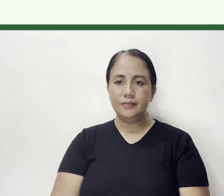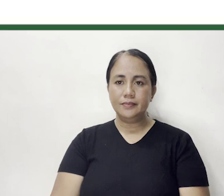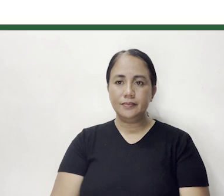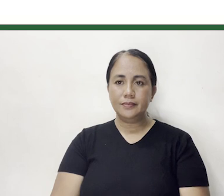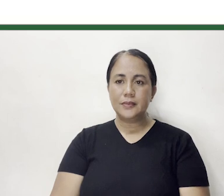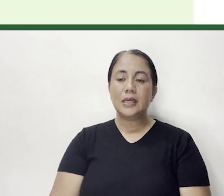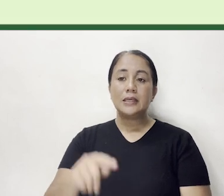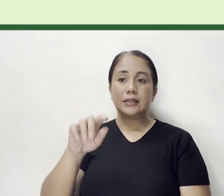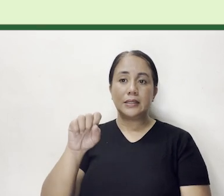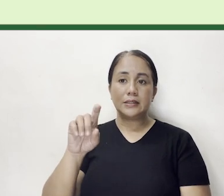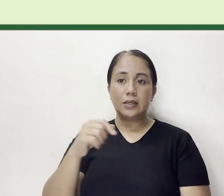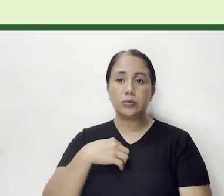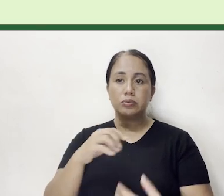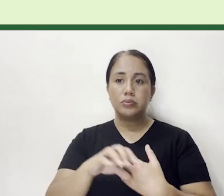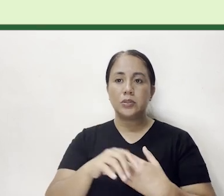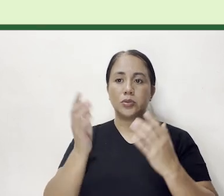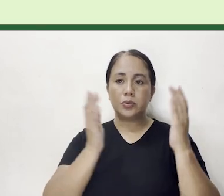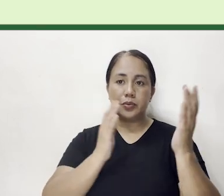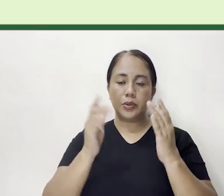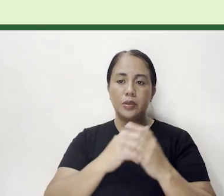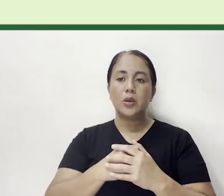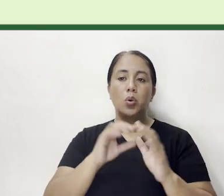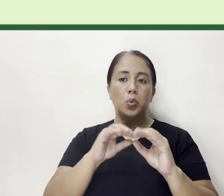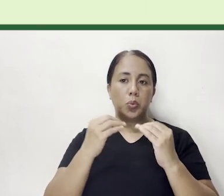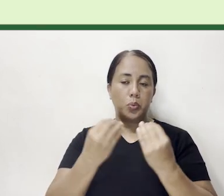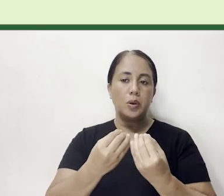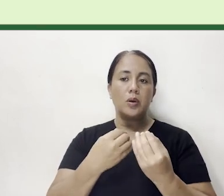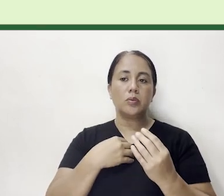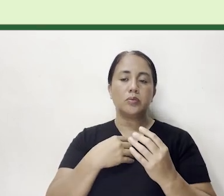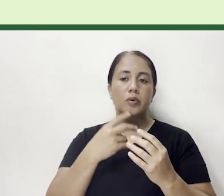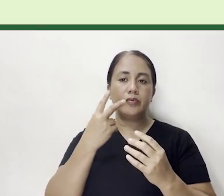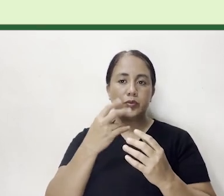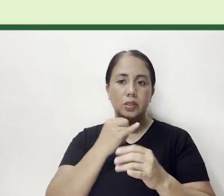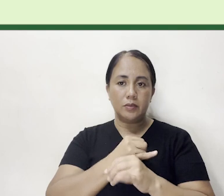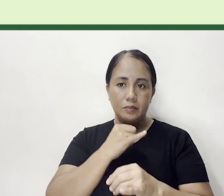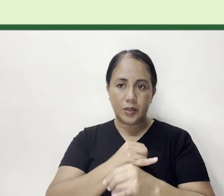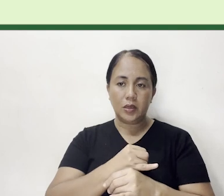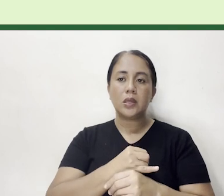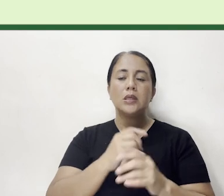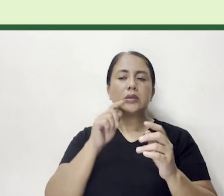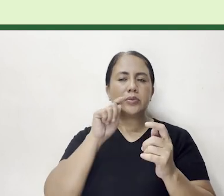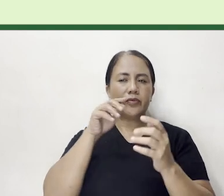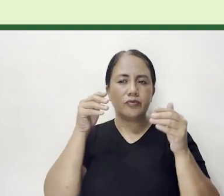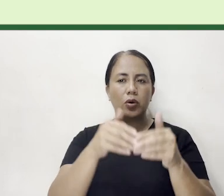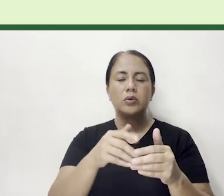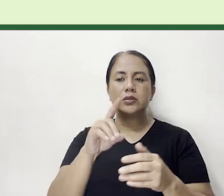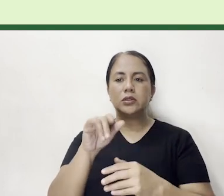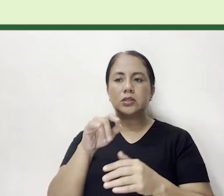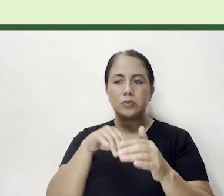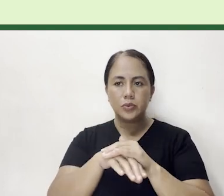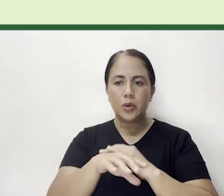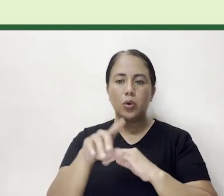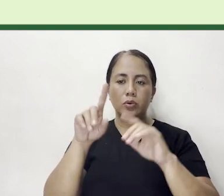transportation. TESDA contracted the services of an organization of persons with visual impairment specializing